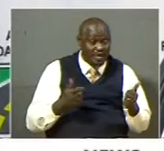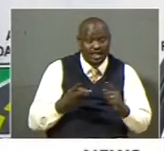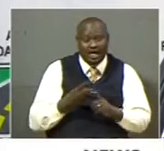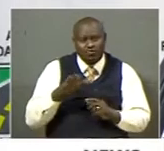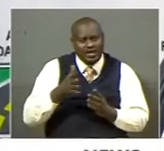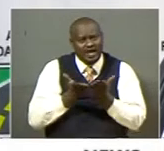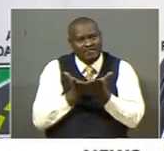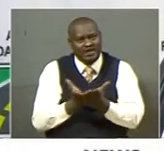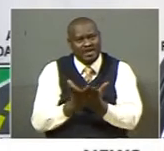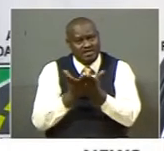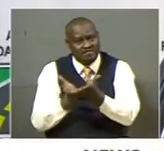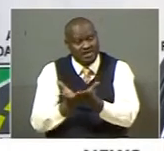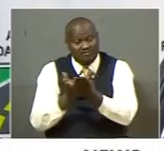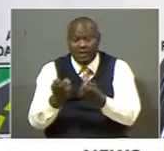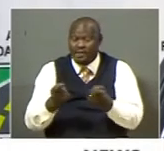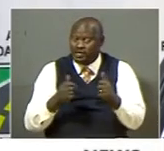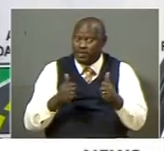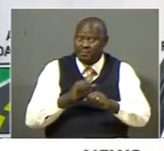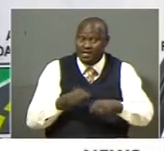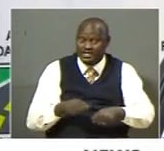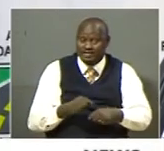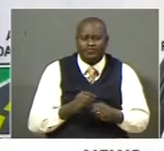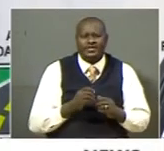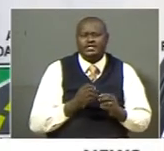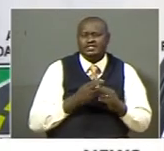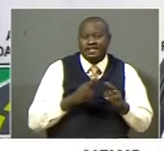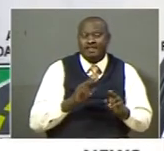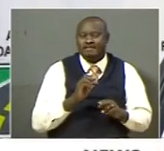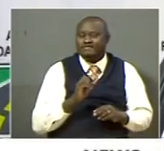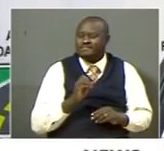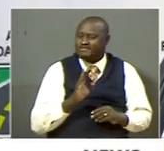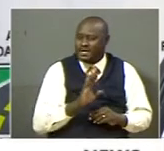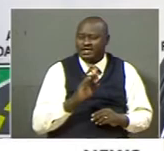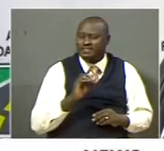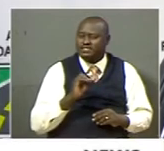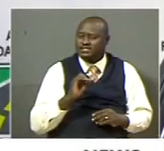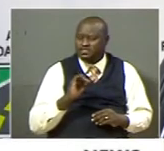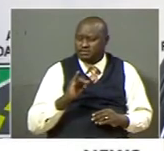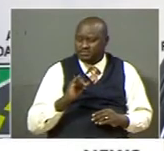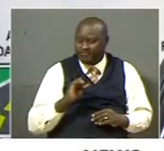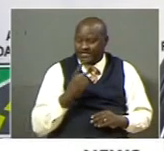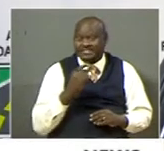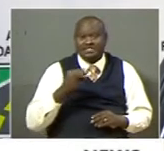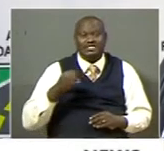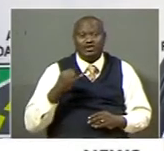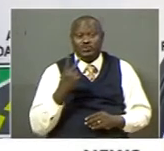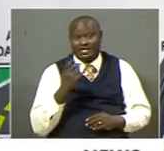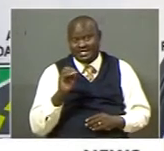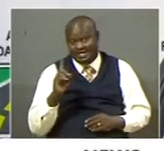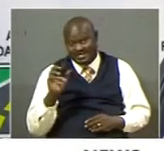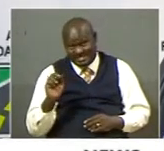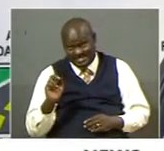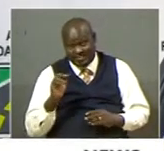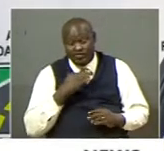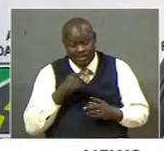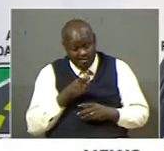regulations. Effective January 2018, these regulations will help the organization in ensuring